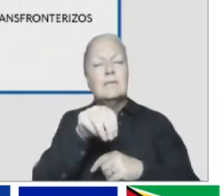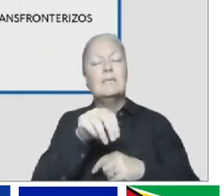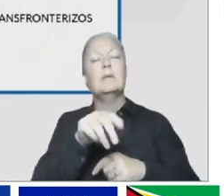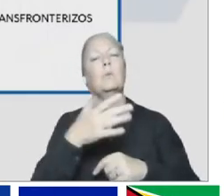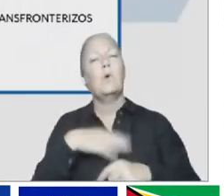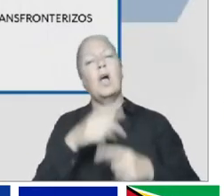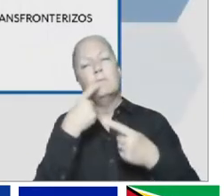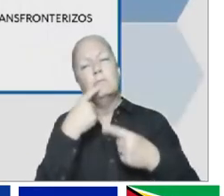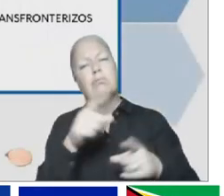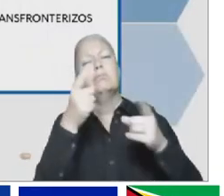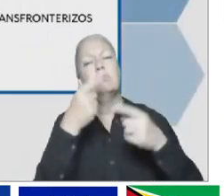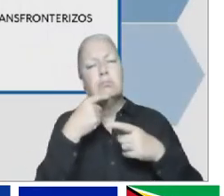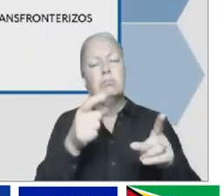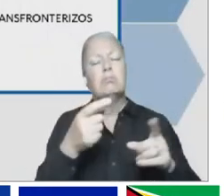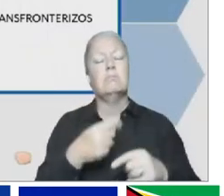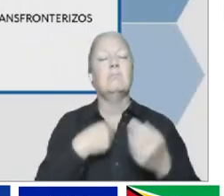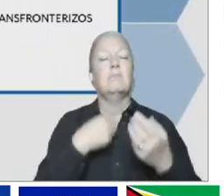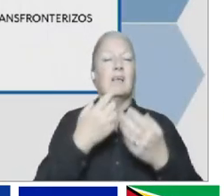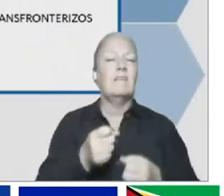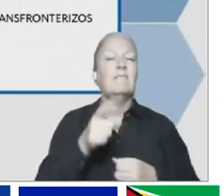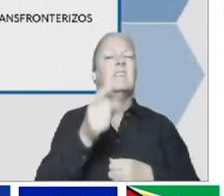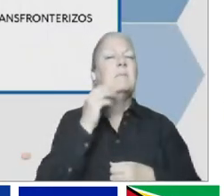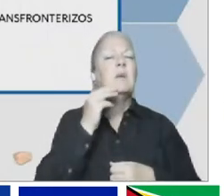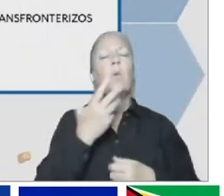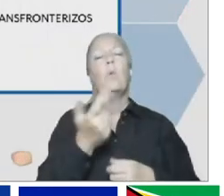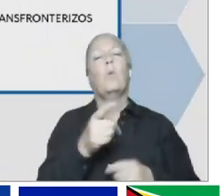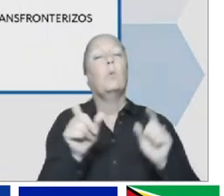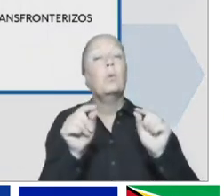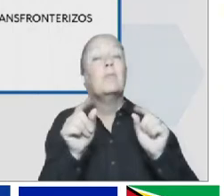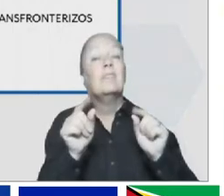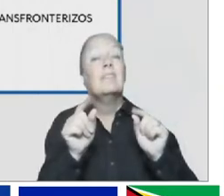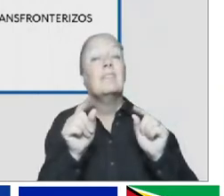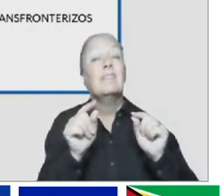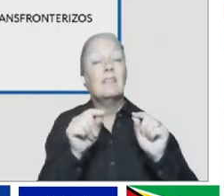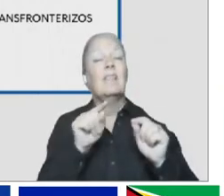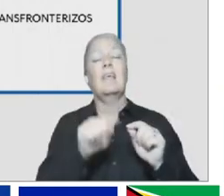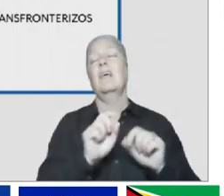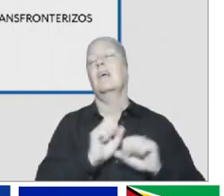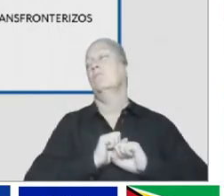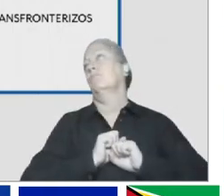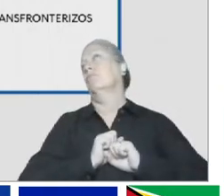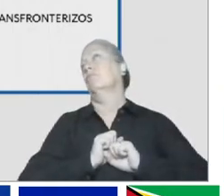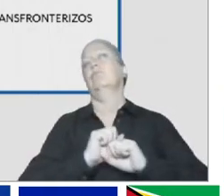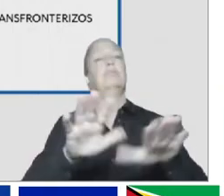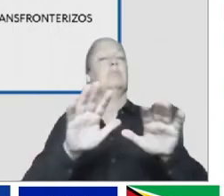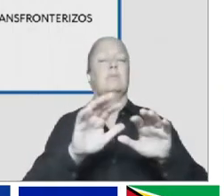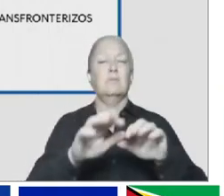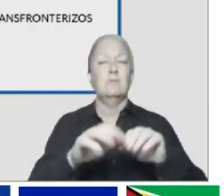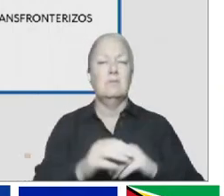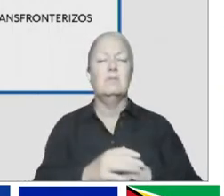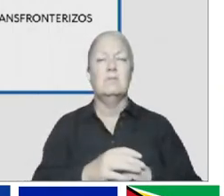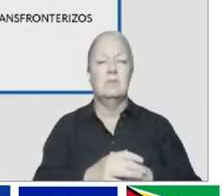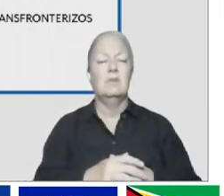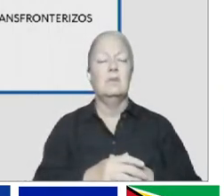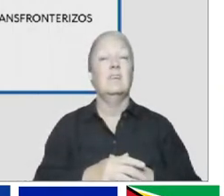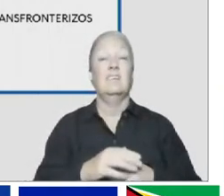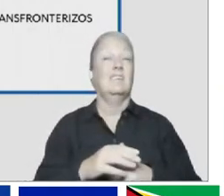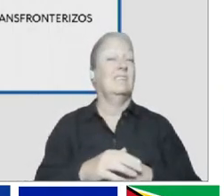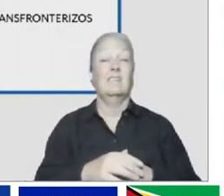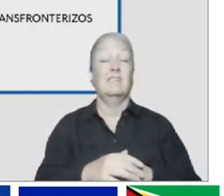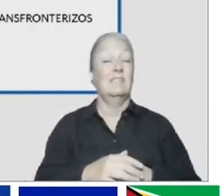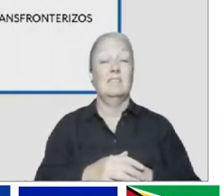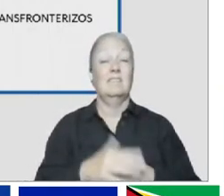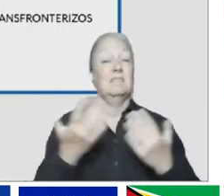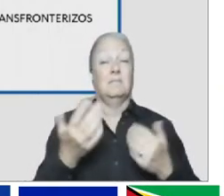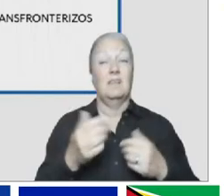where tweets had an explosion because they were viewed from 0.25 in February 2020, and